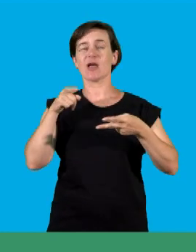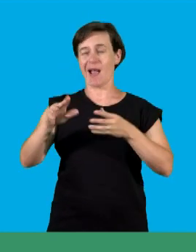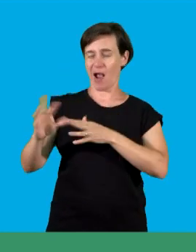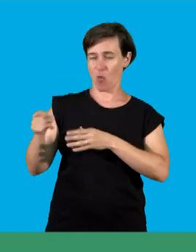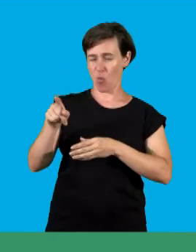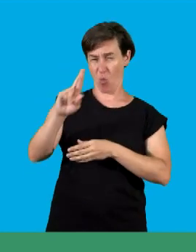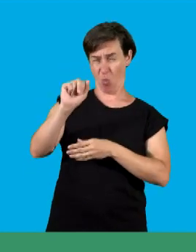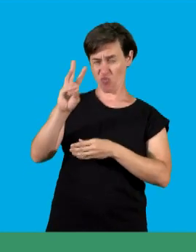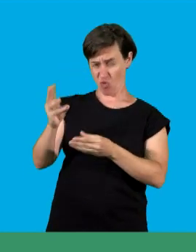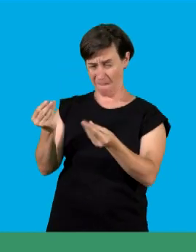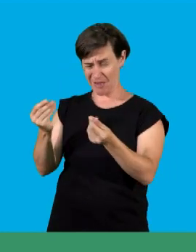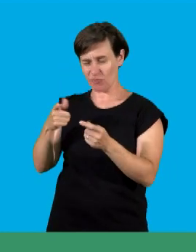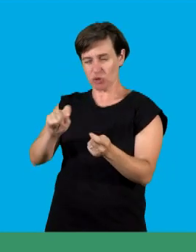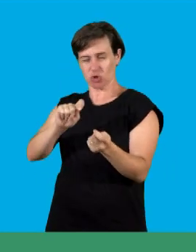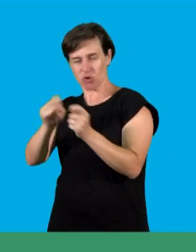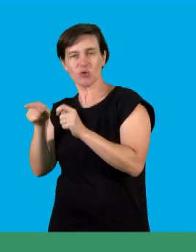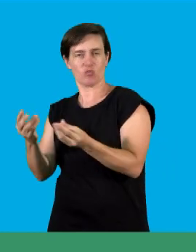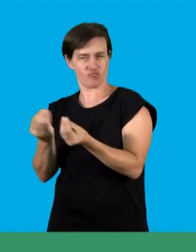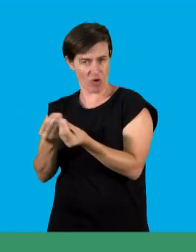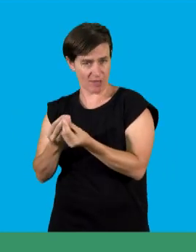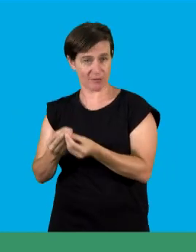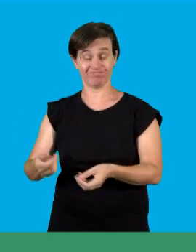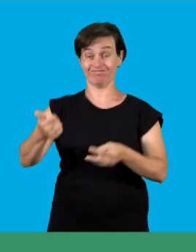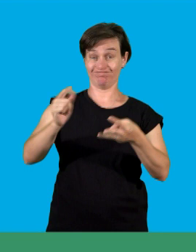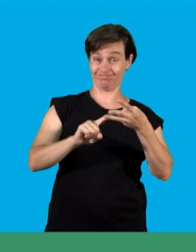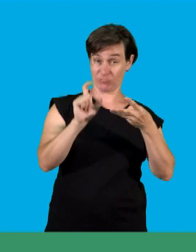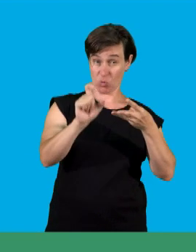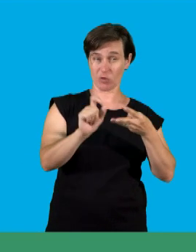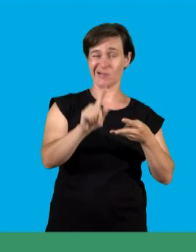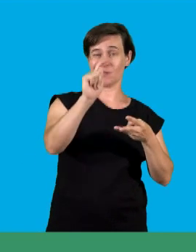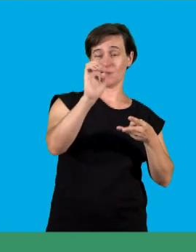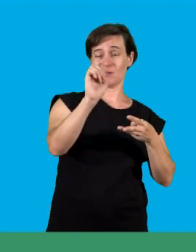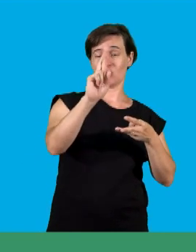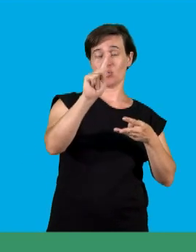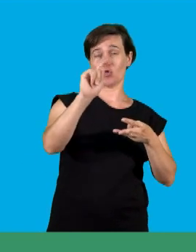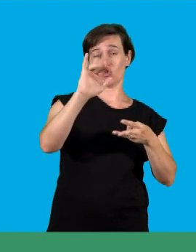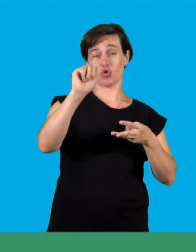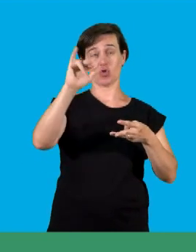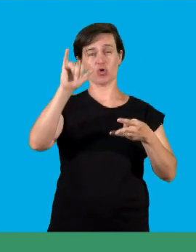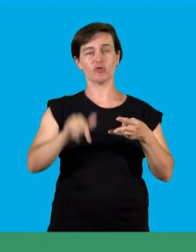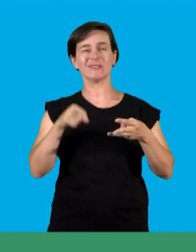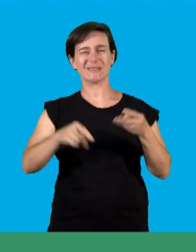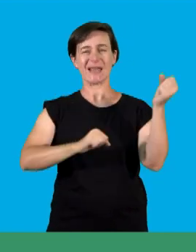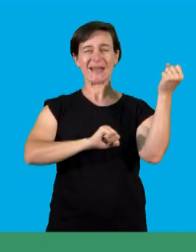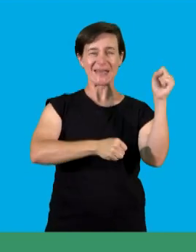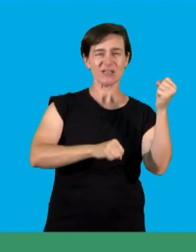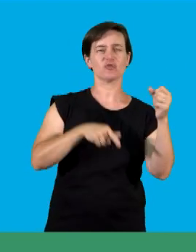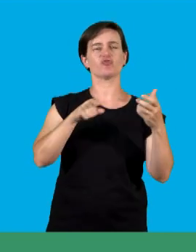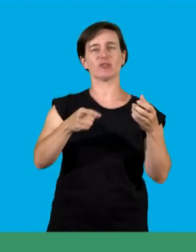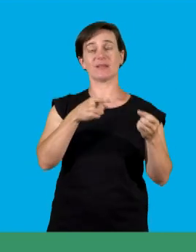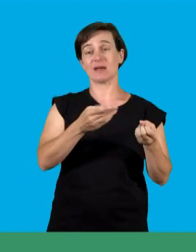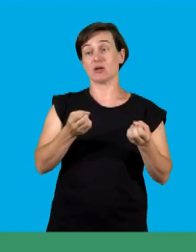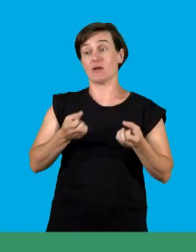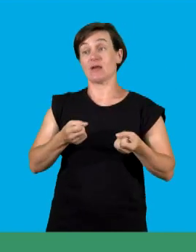transforming raw materials into finished or unfinished products. Then we have tertiary sector, refers to industries that